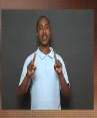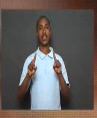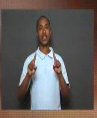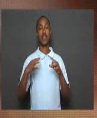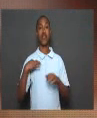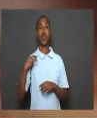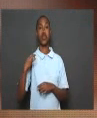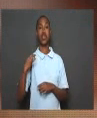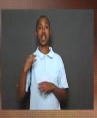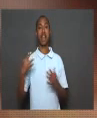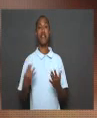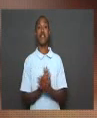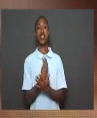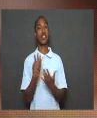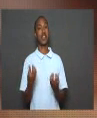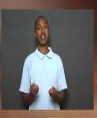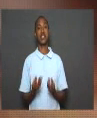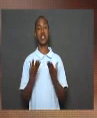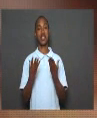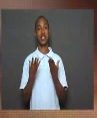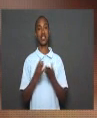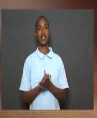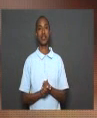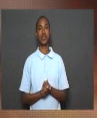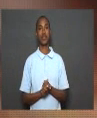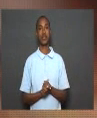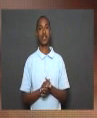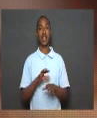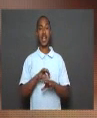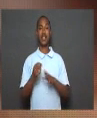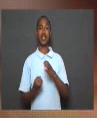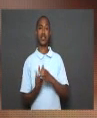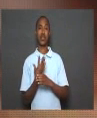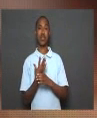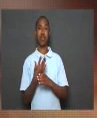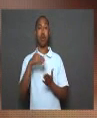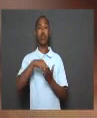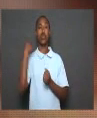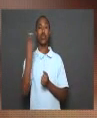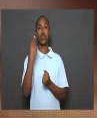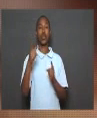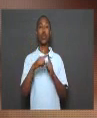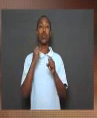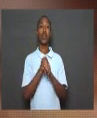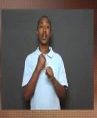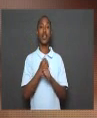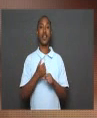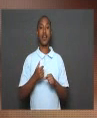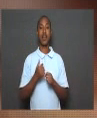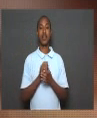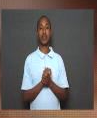clothing and fashion accessories. Leather can also be used to create